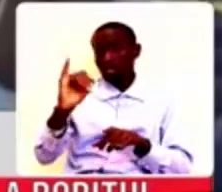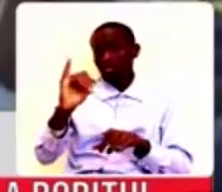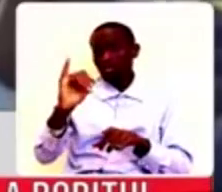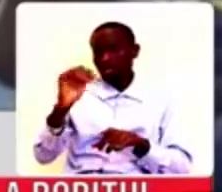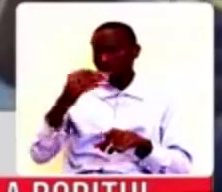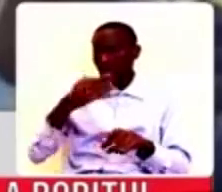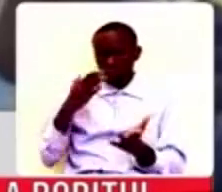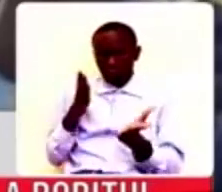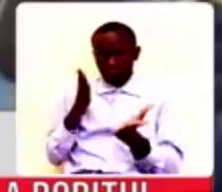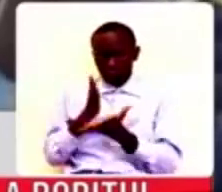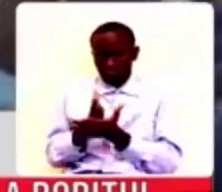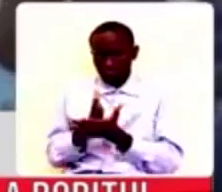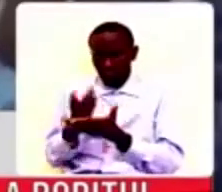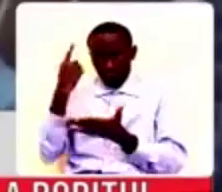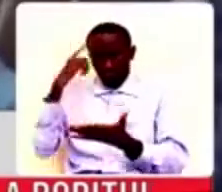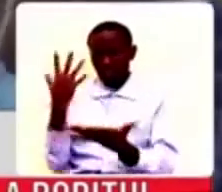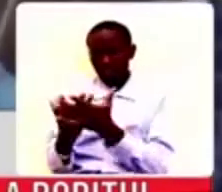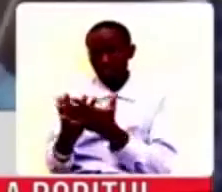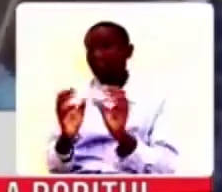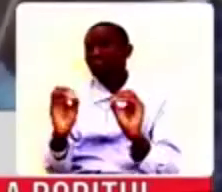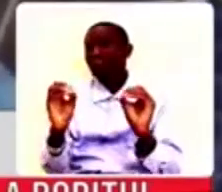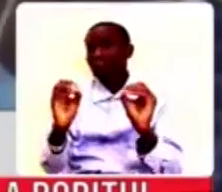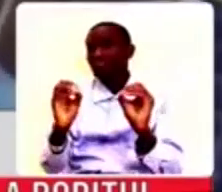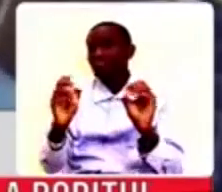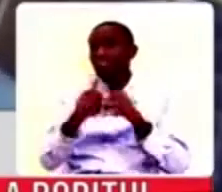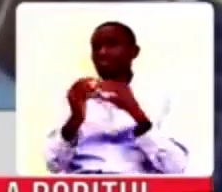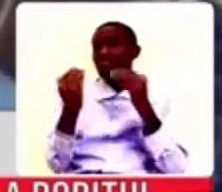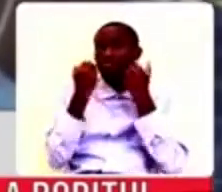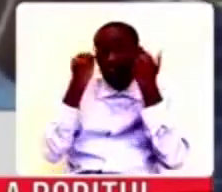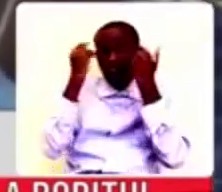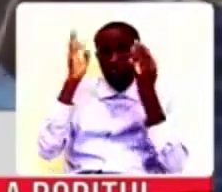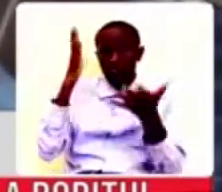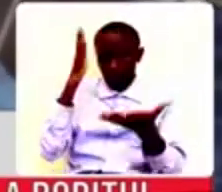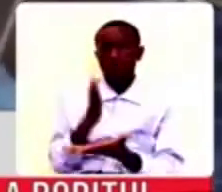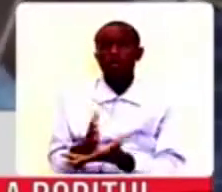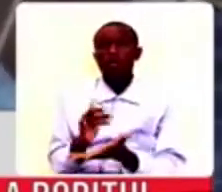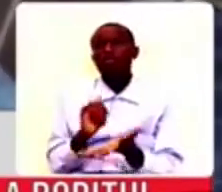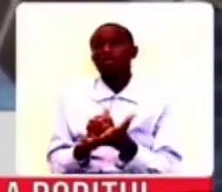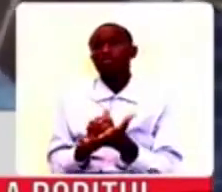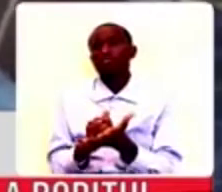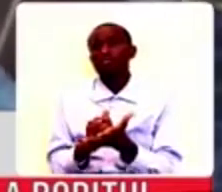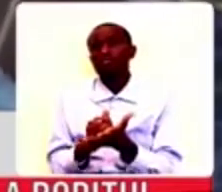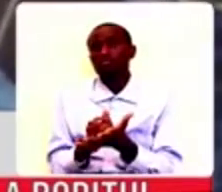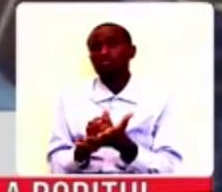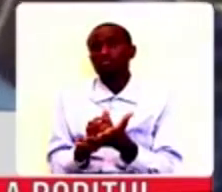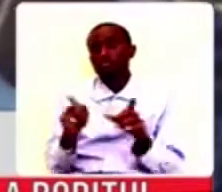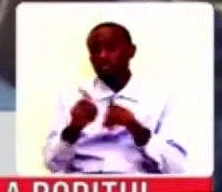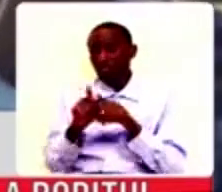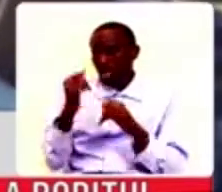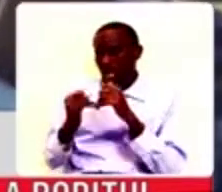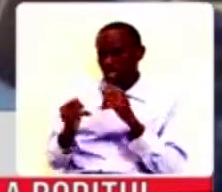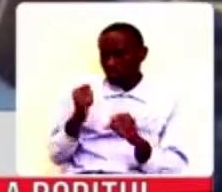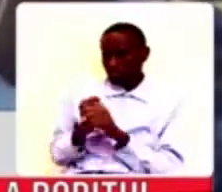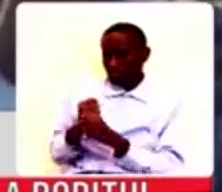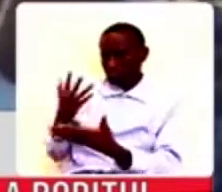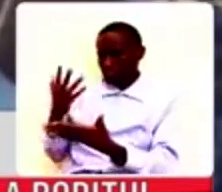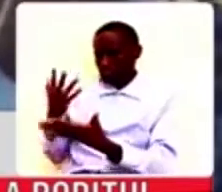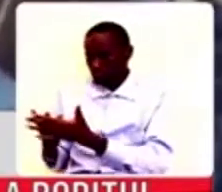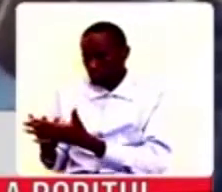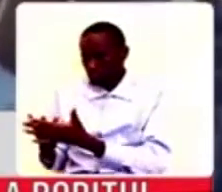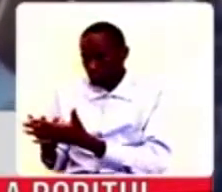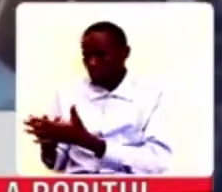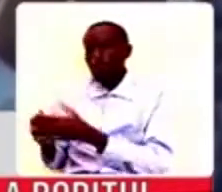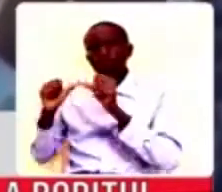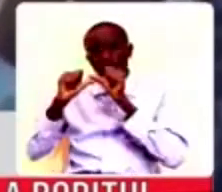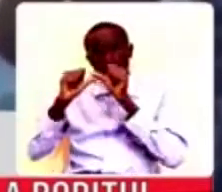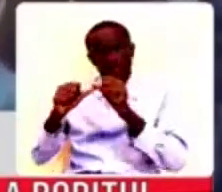put anybody in handcuffs. And the courts will adjudicate that. He is a convict. He was convicted last year. He's the one who should be in committee.